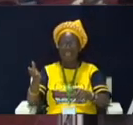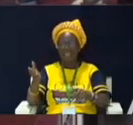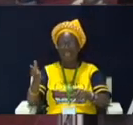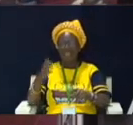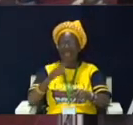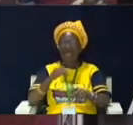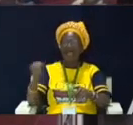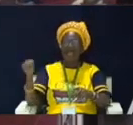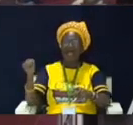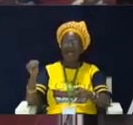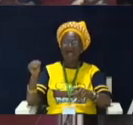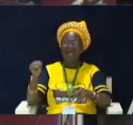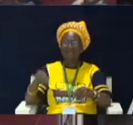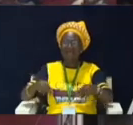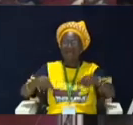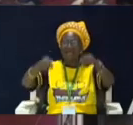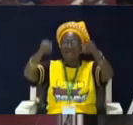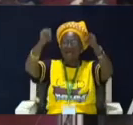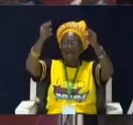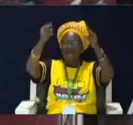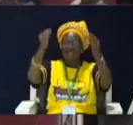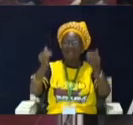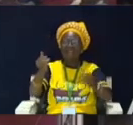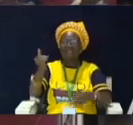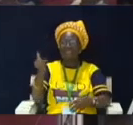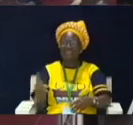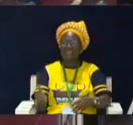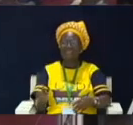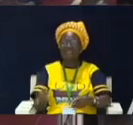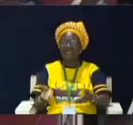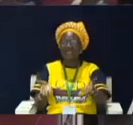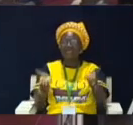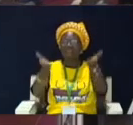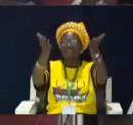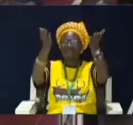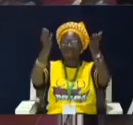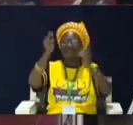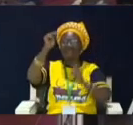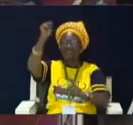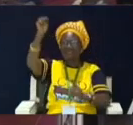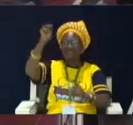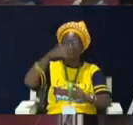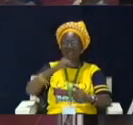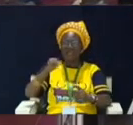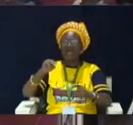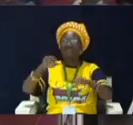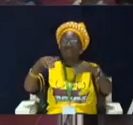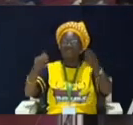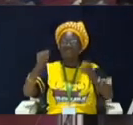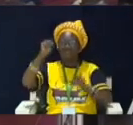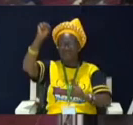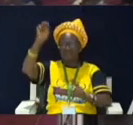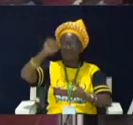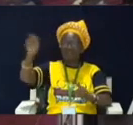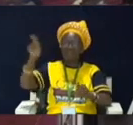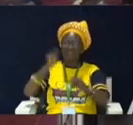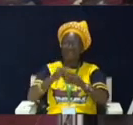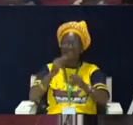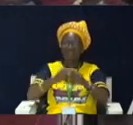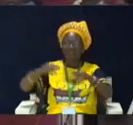and highly exalted him and gave him a name that's above